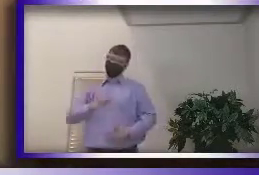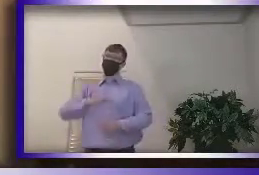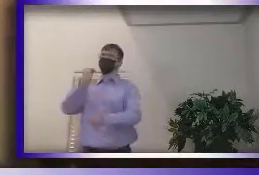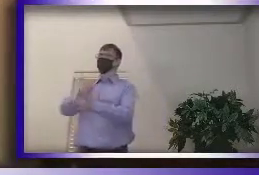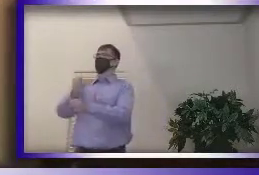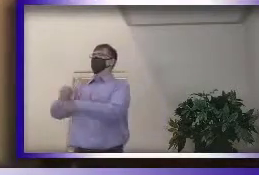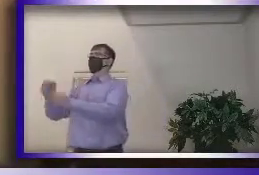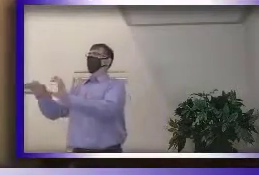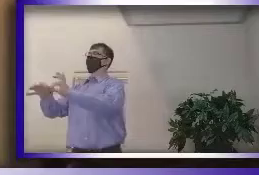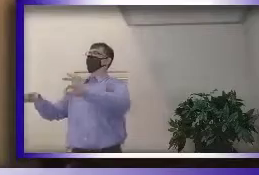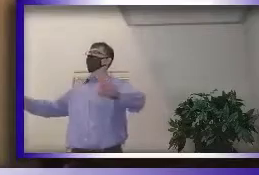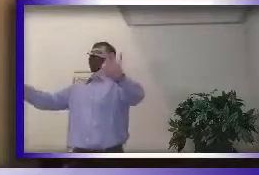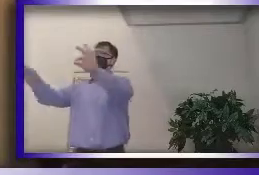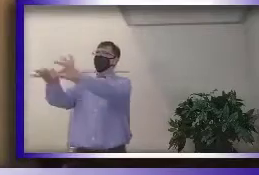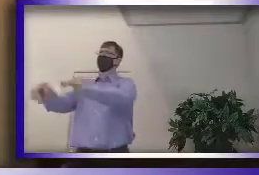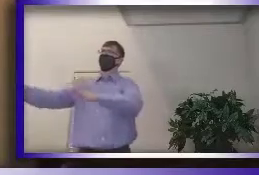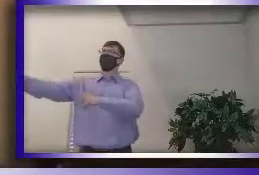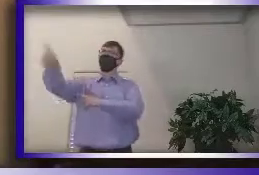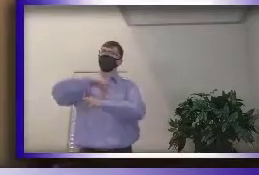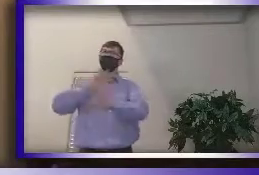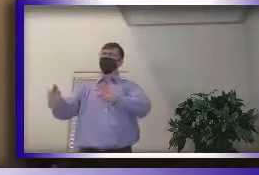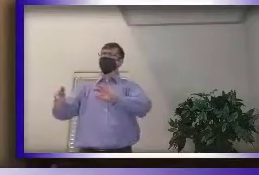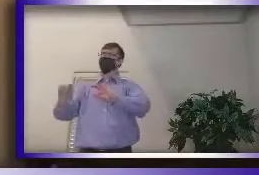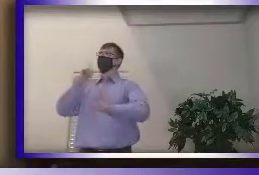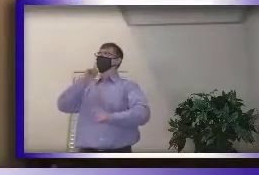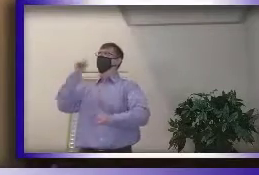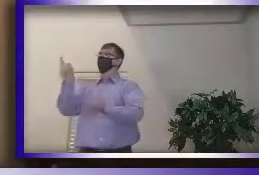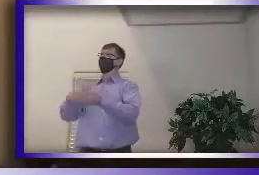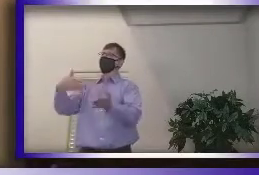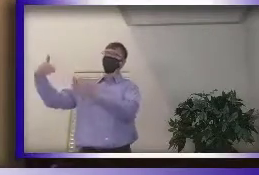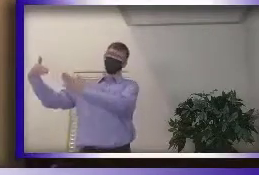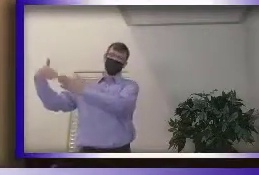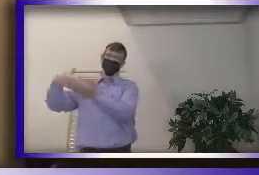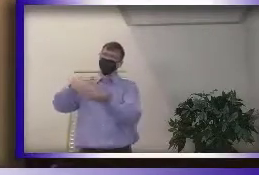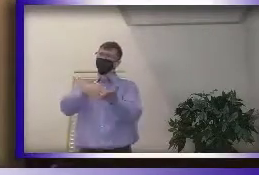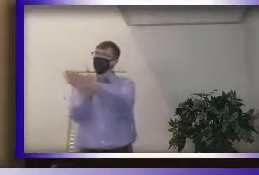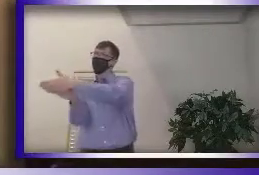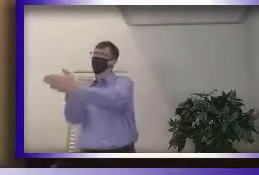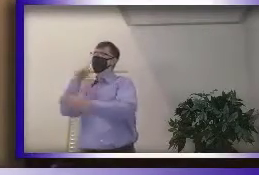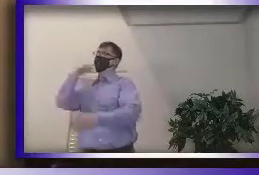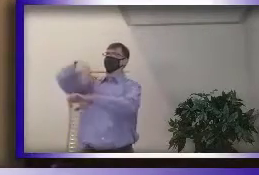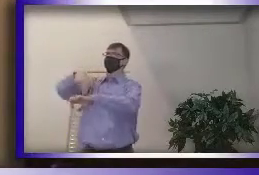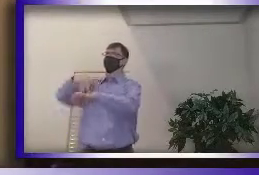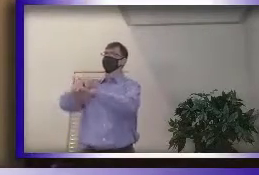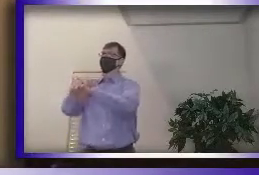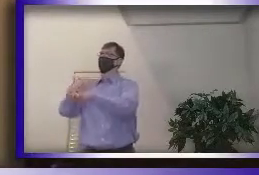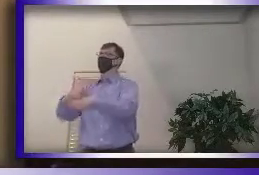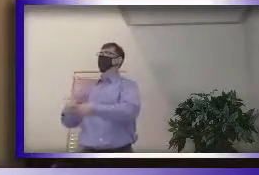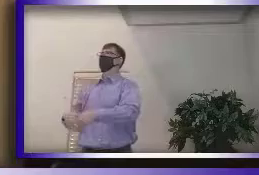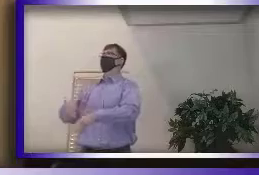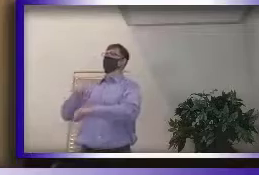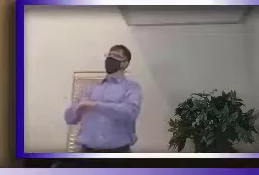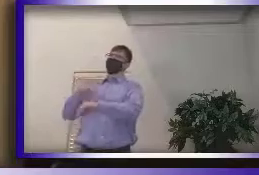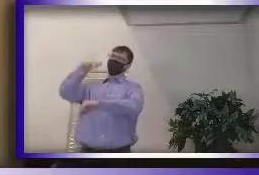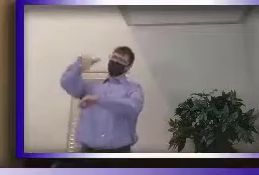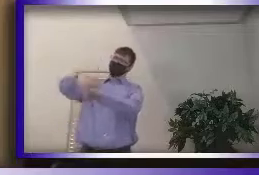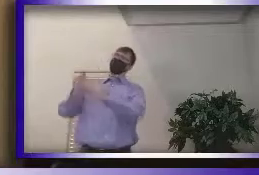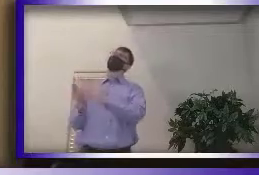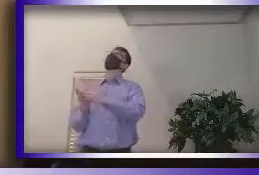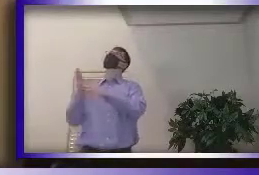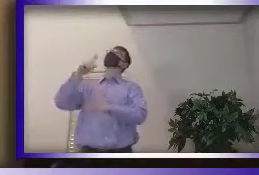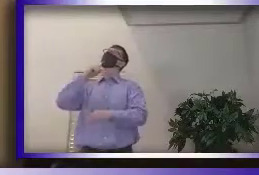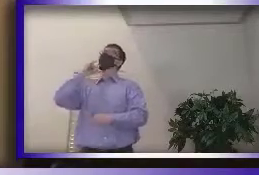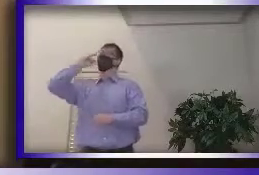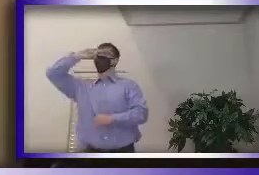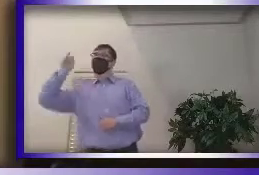up is. So if you have been depressed, if you have been dealing with depression, and a lot of people coming out of